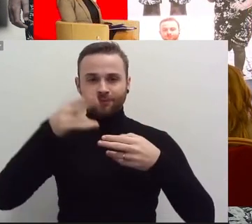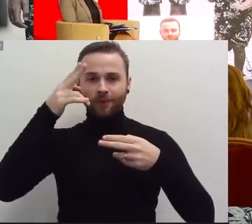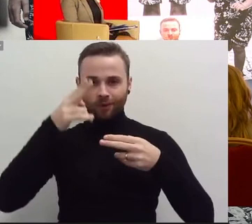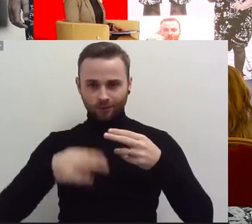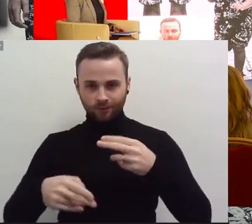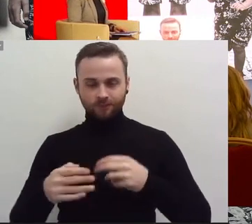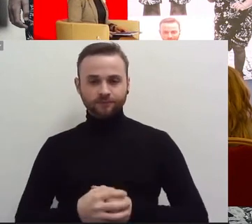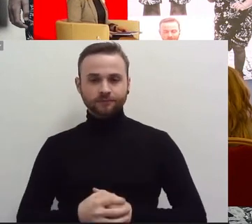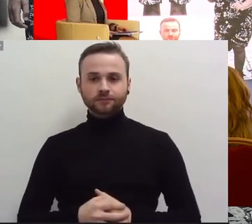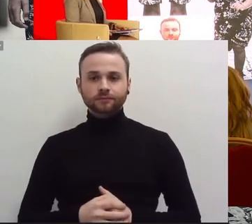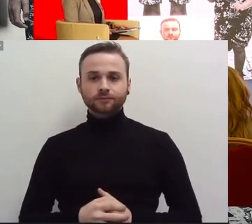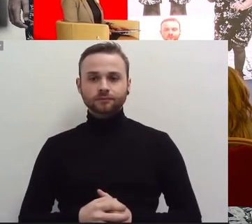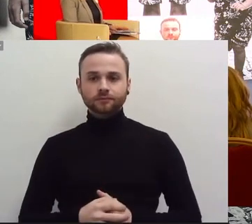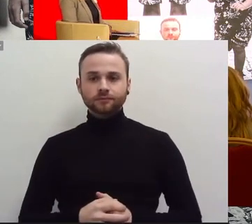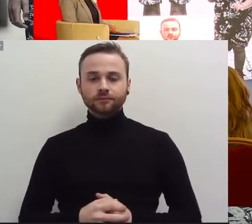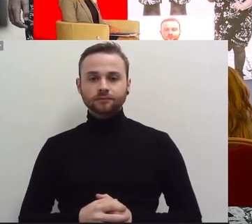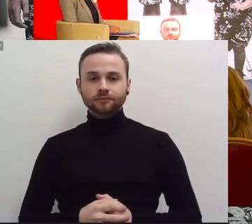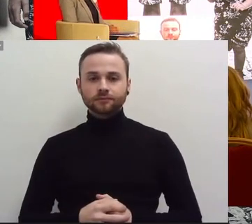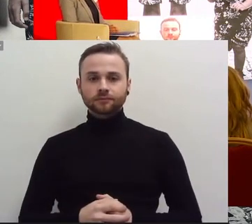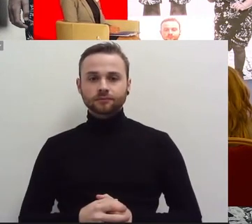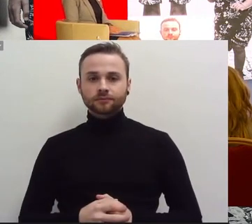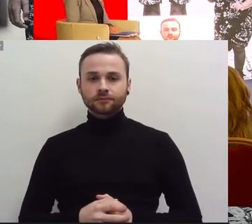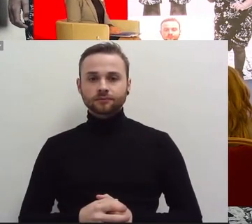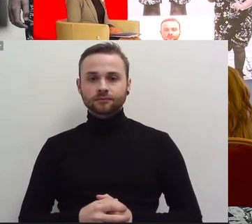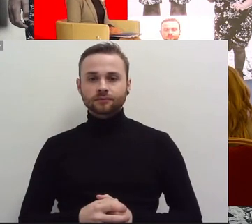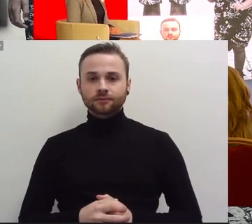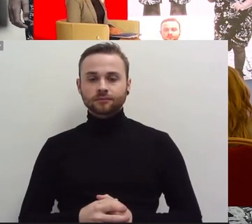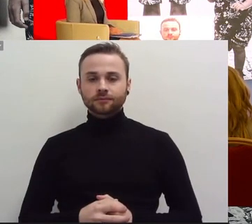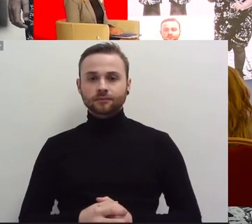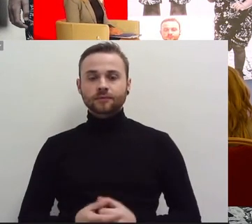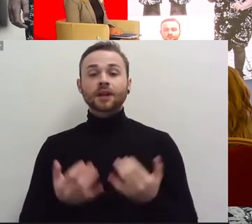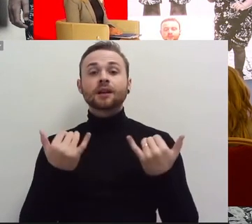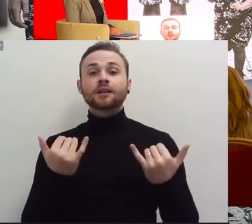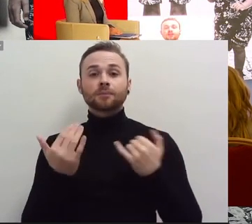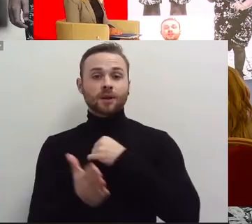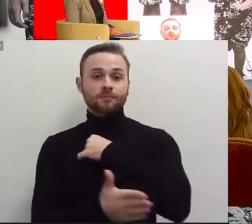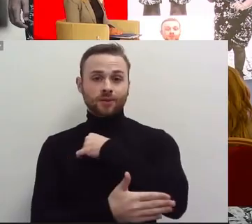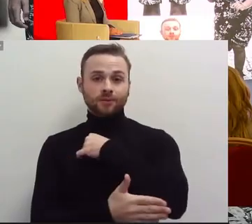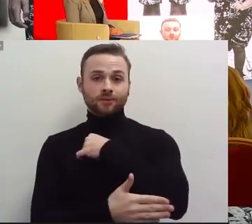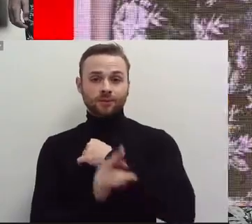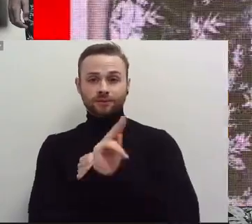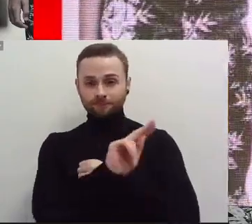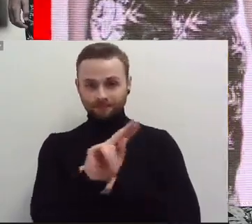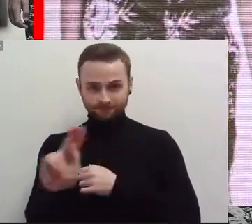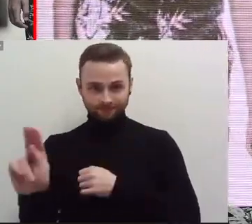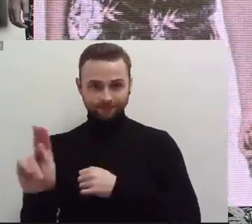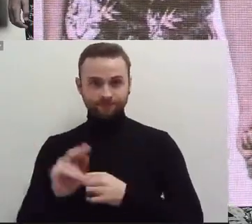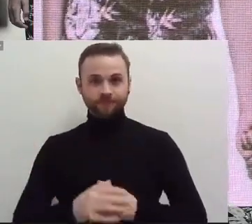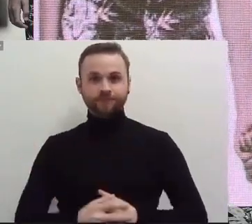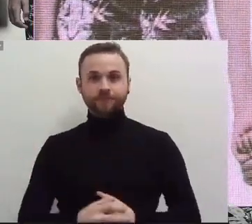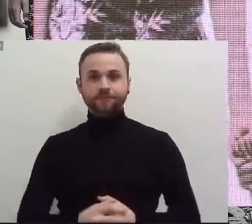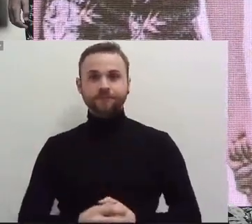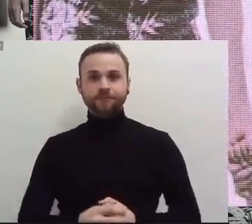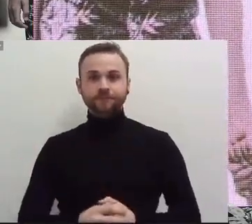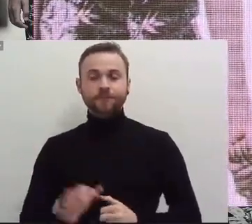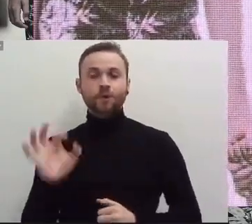And talking to you all, just last remarks for tomorrow's day, because you'll also bring many more